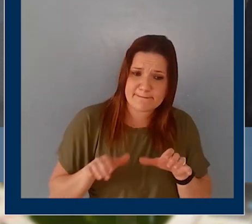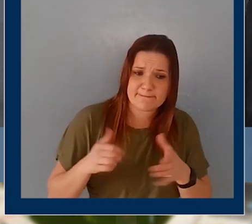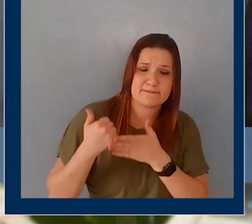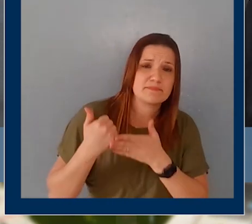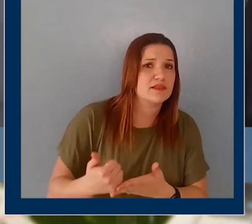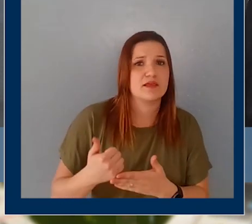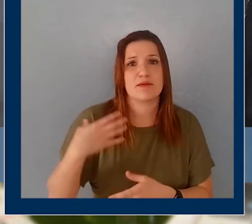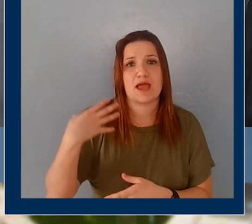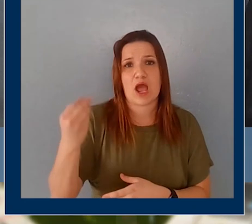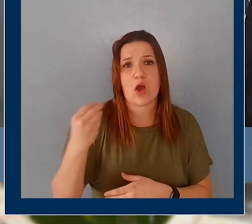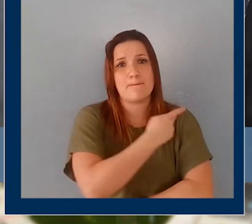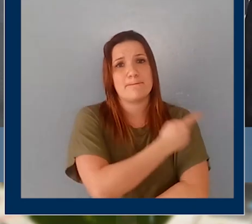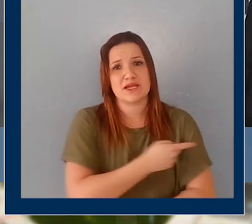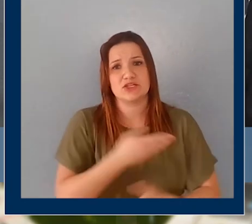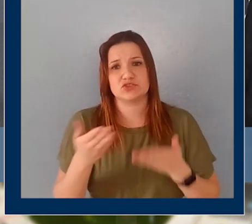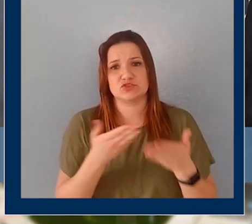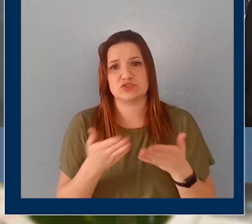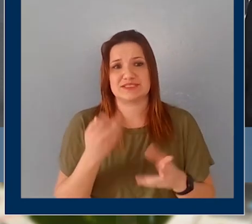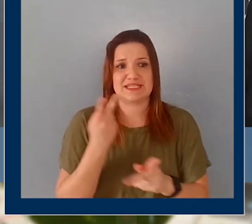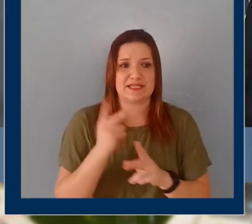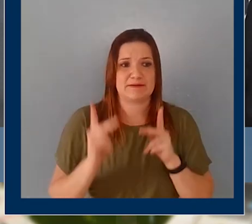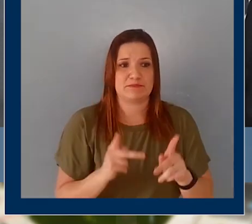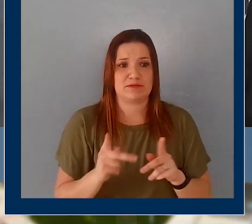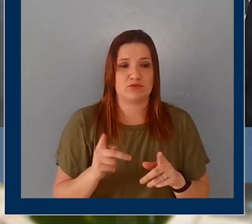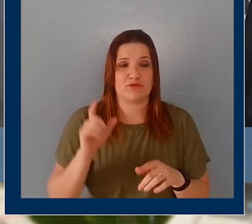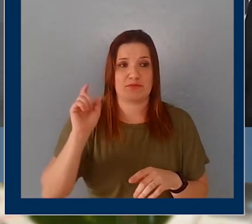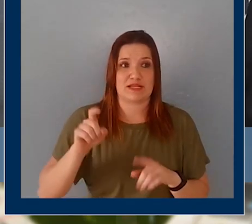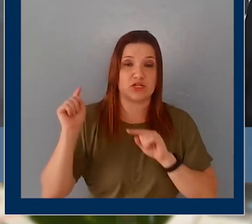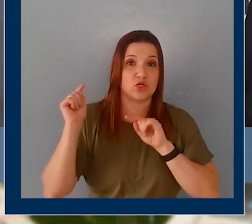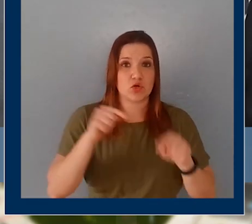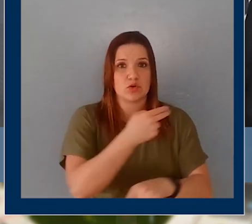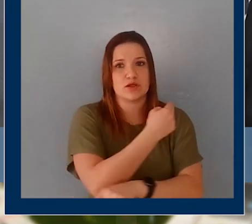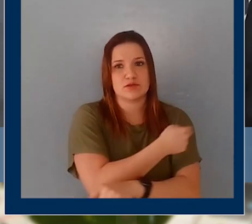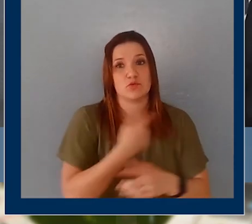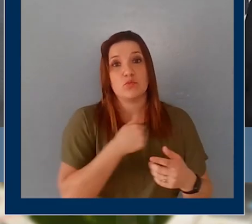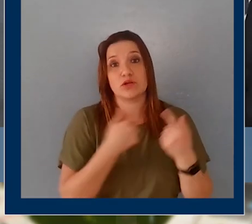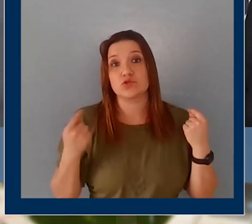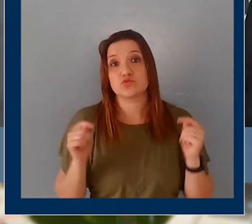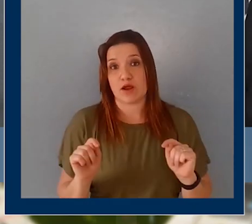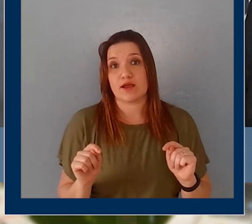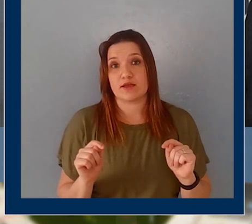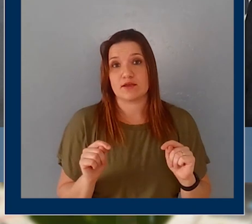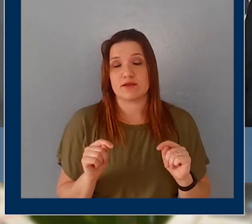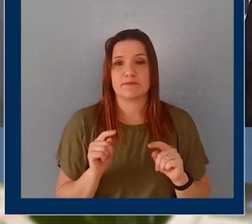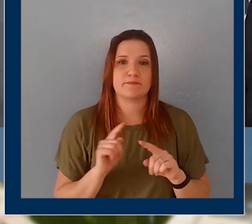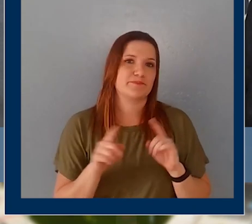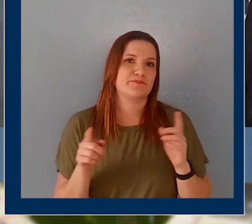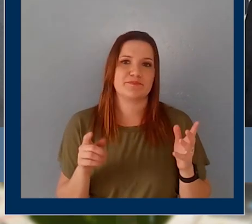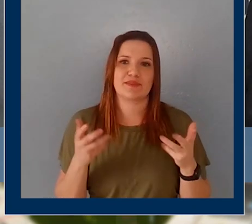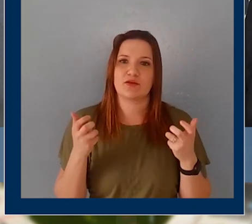really needs to come here. Right. Okay, so declaring a state, I don't know if it's called a